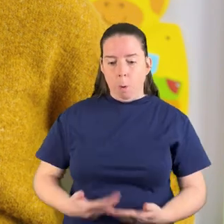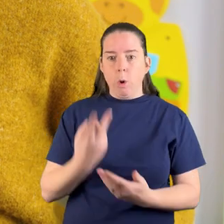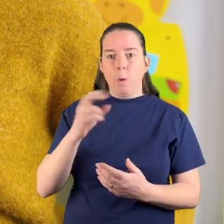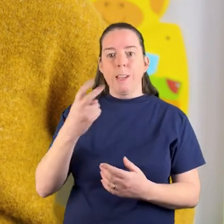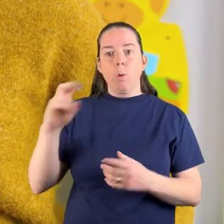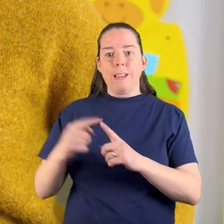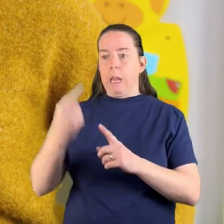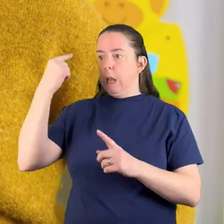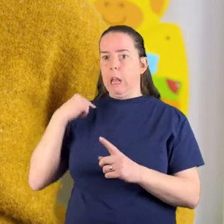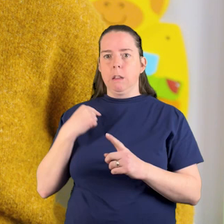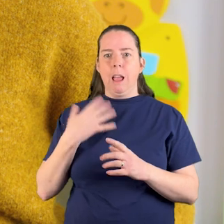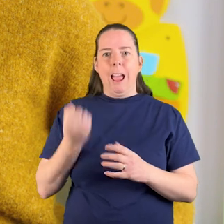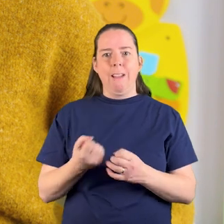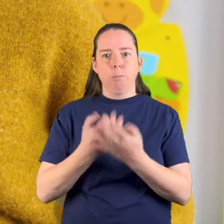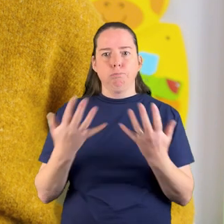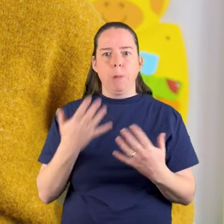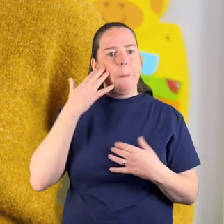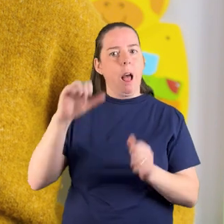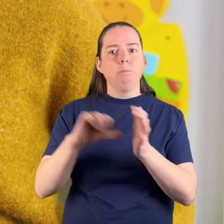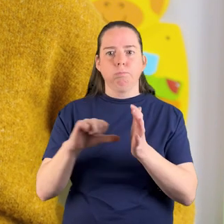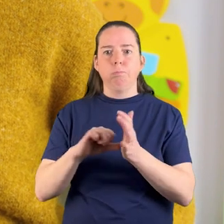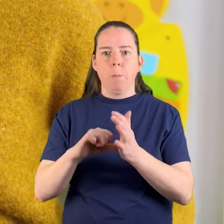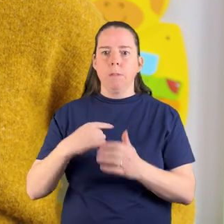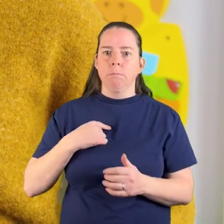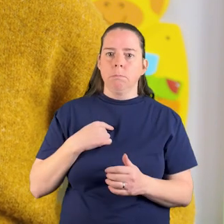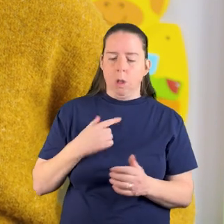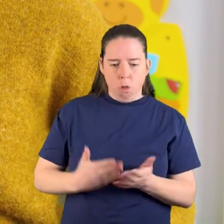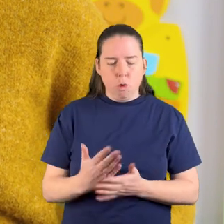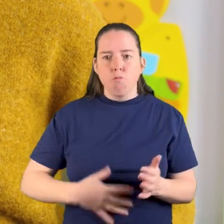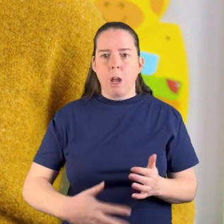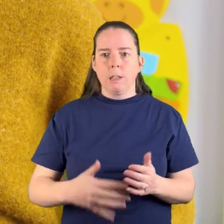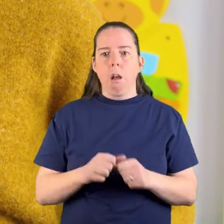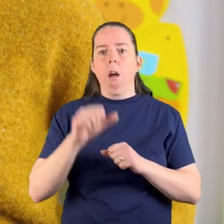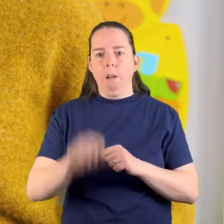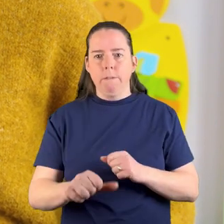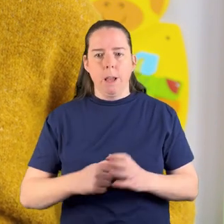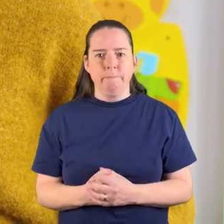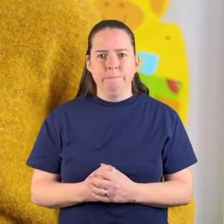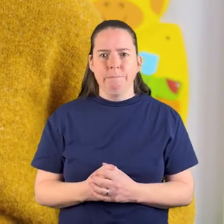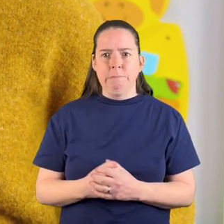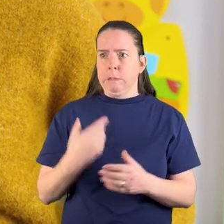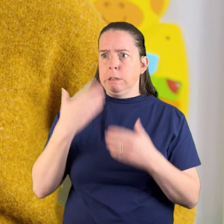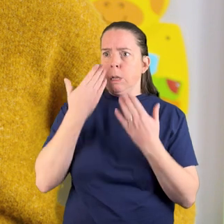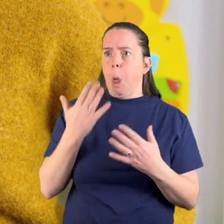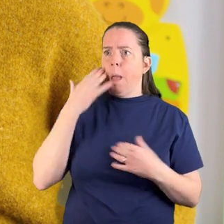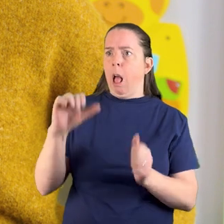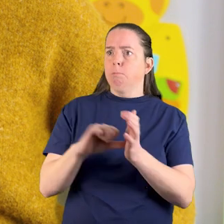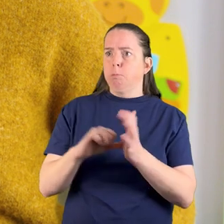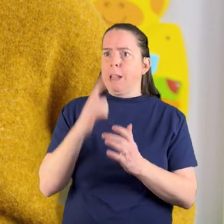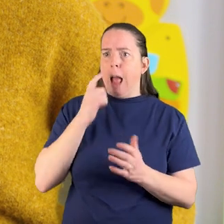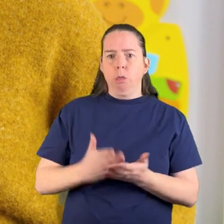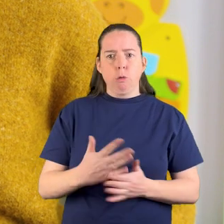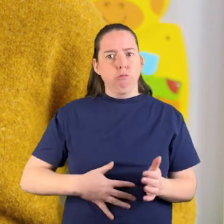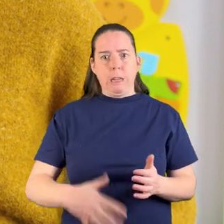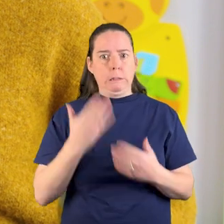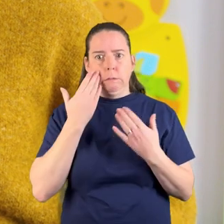in 2020, I suffered from multiple mental health problems during my pregnancy and postnatally. I didn't know perinatal mental